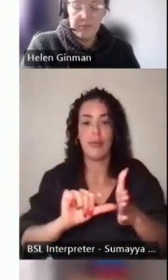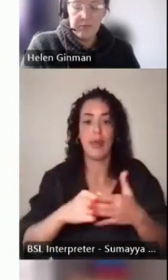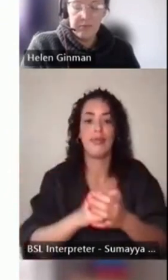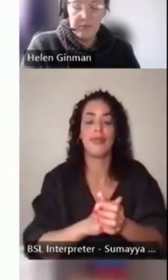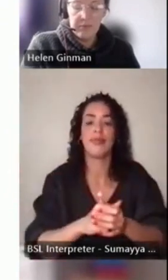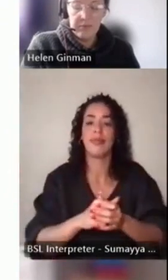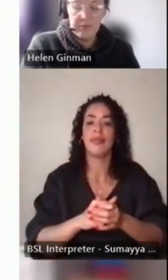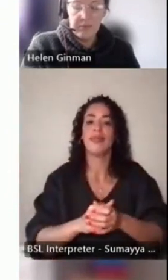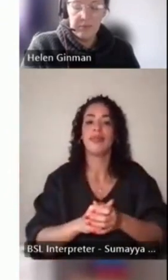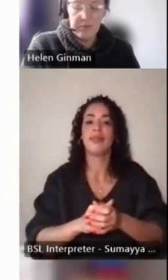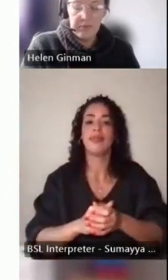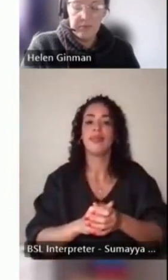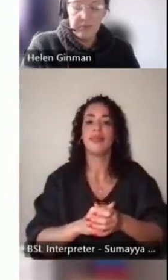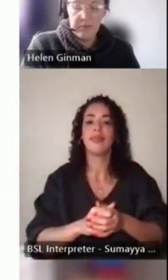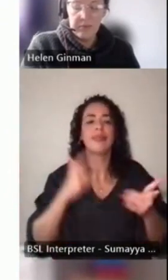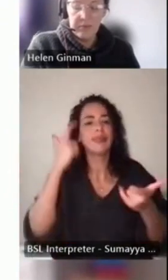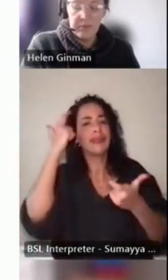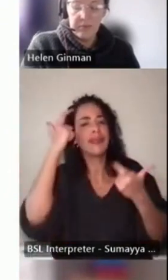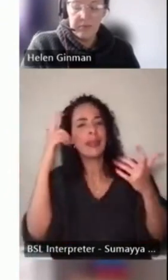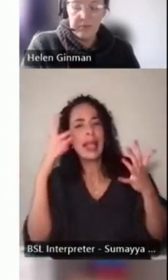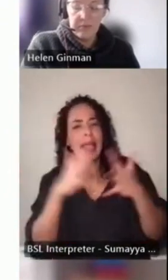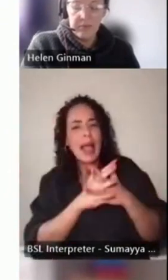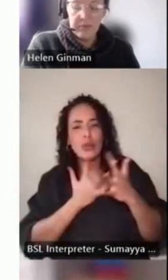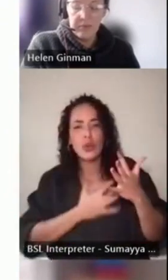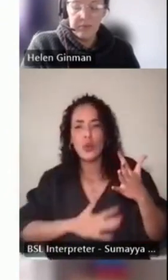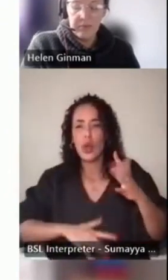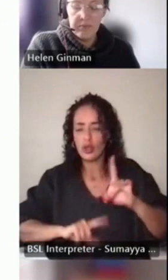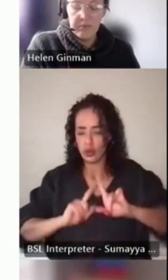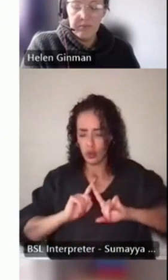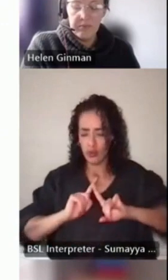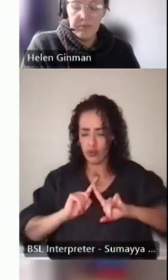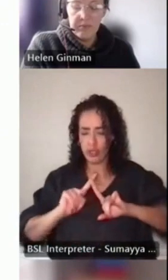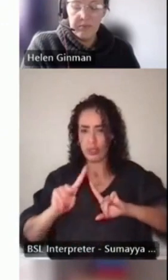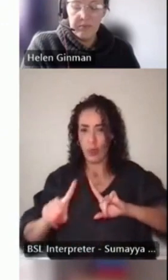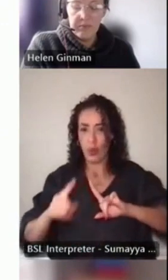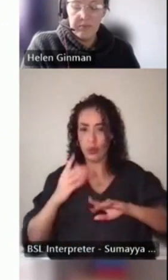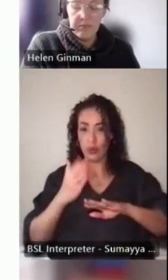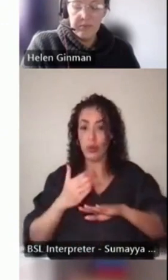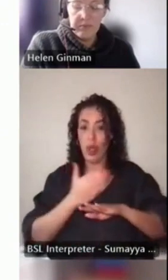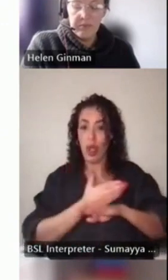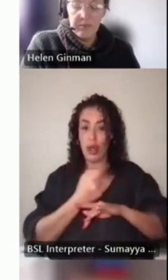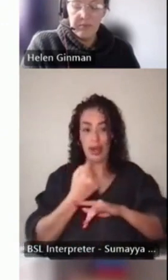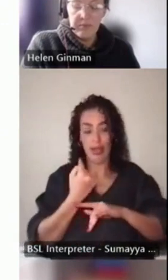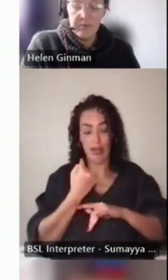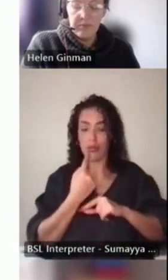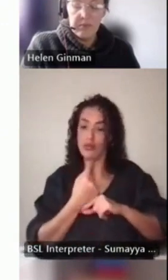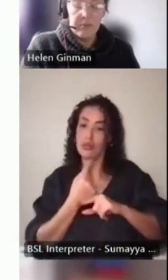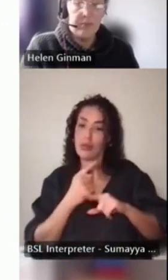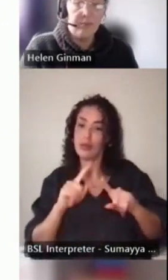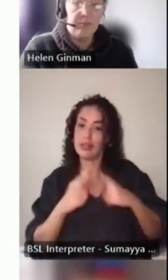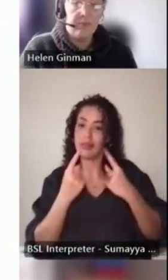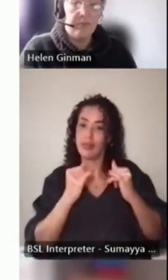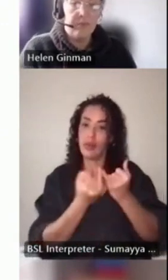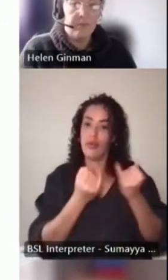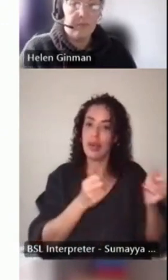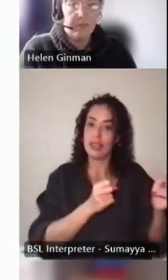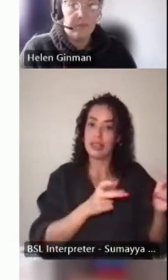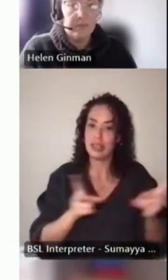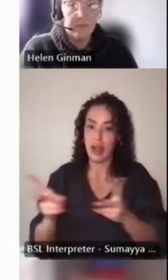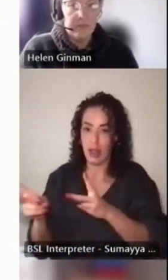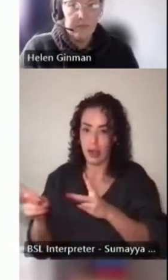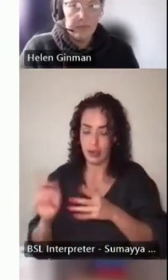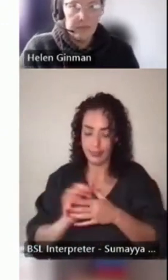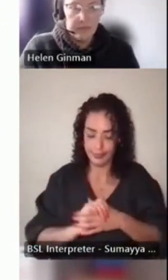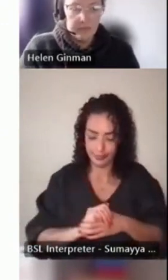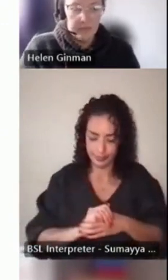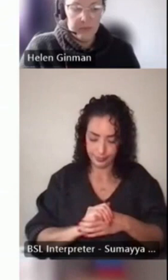you want to respond in the situation. So earlier in the workshop, we talked about different conflict styles.